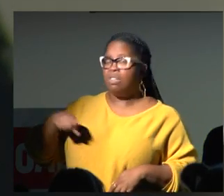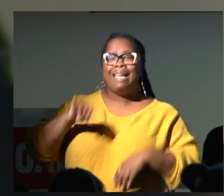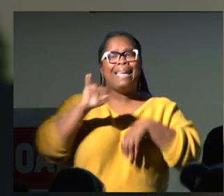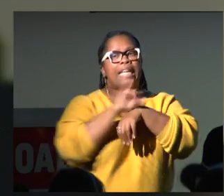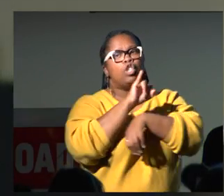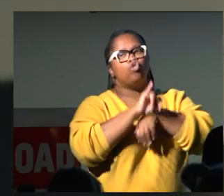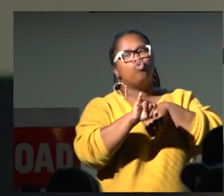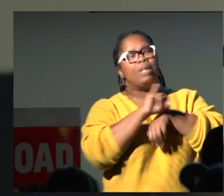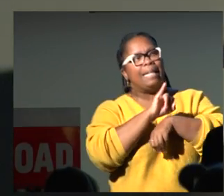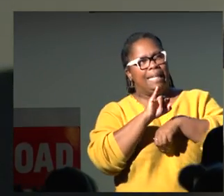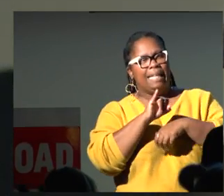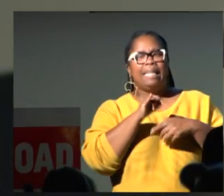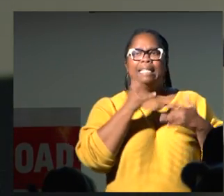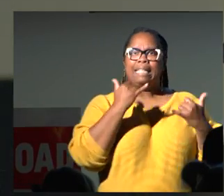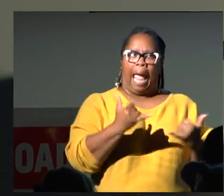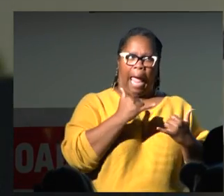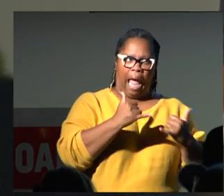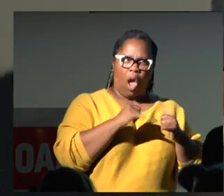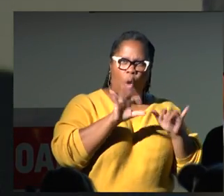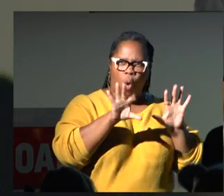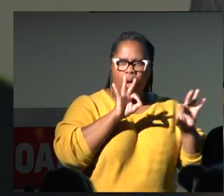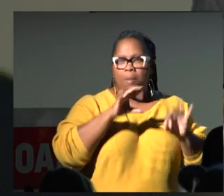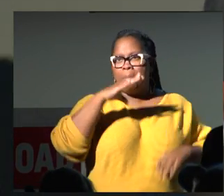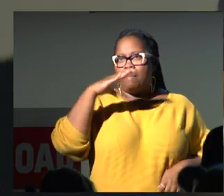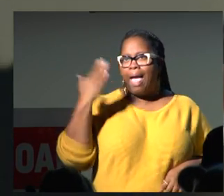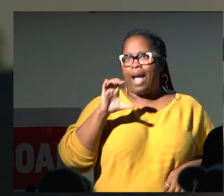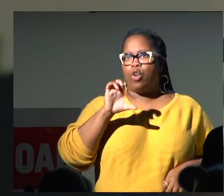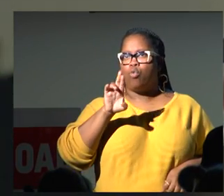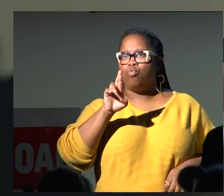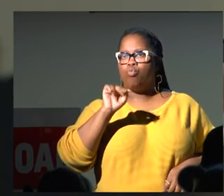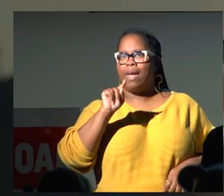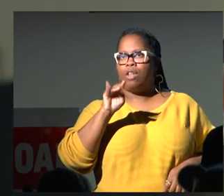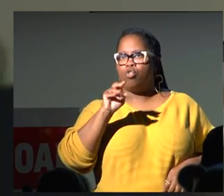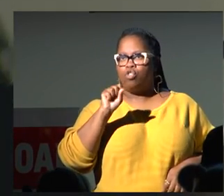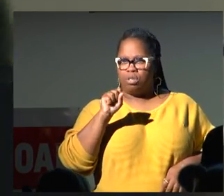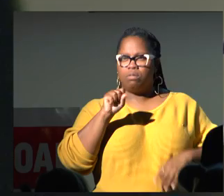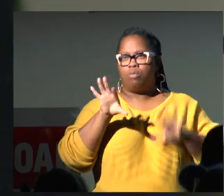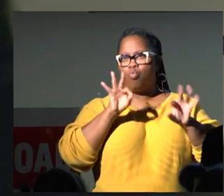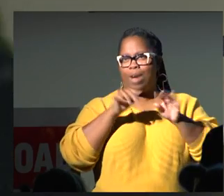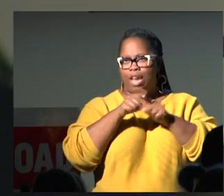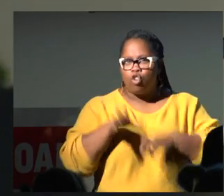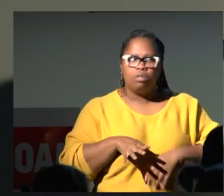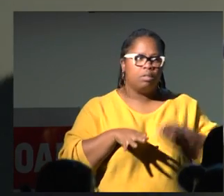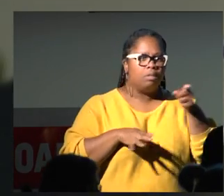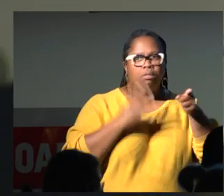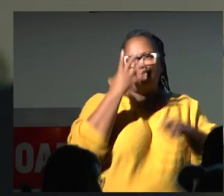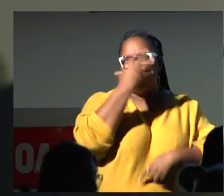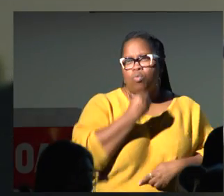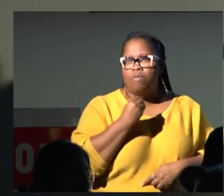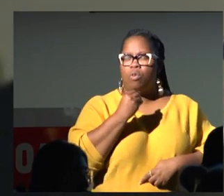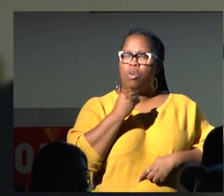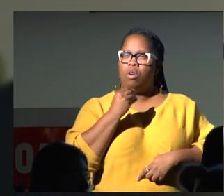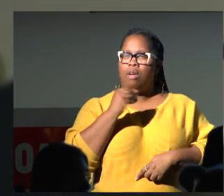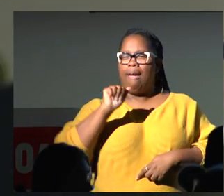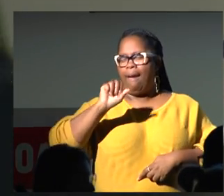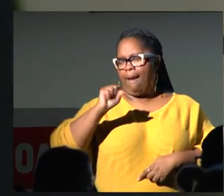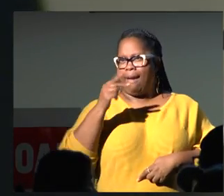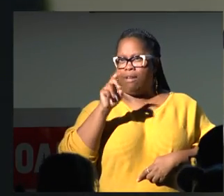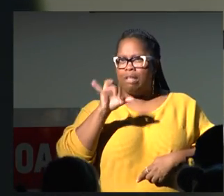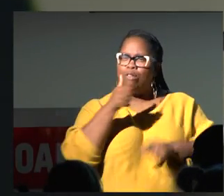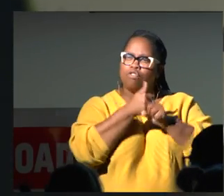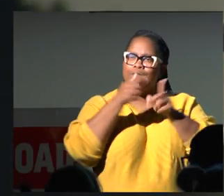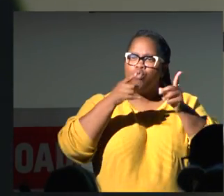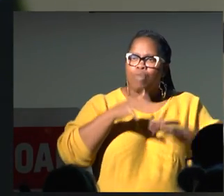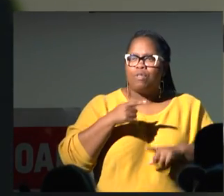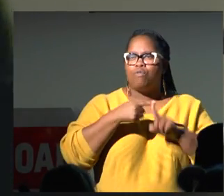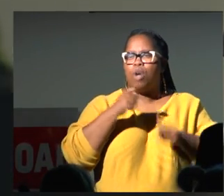black curators and mm-hmm. lots of people like gorgeous, fabulous Ashley is a director at Gagosian. And, you know, she has